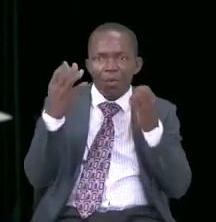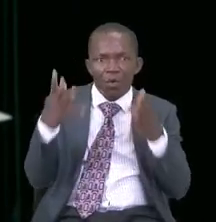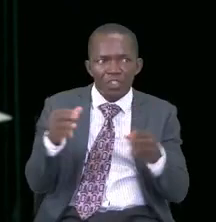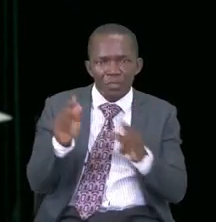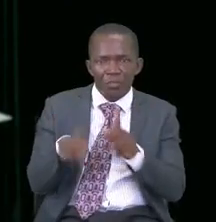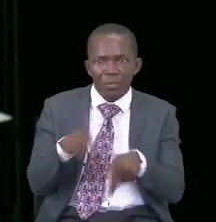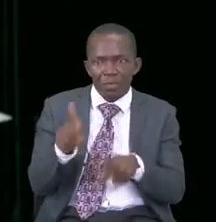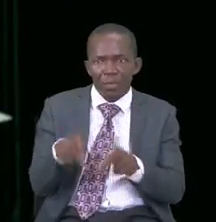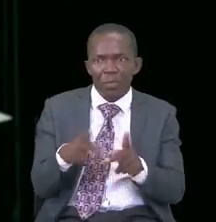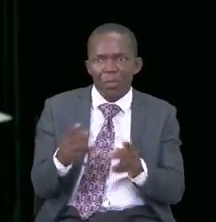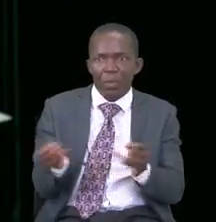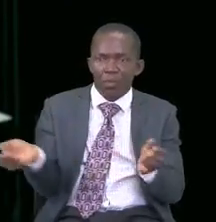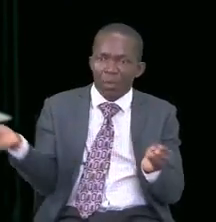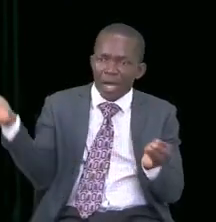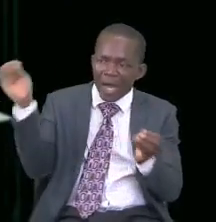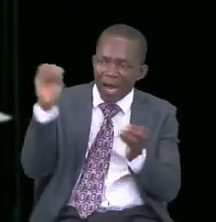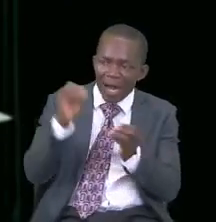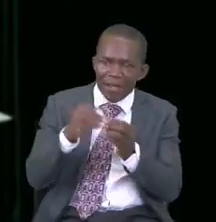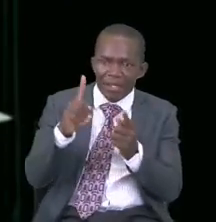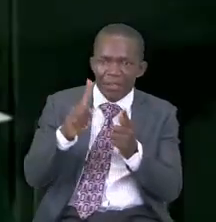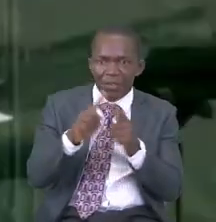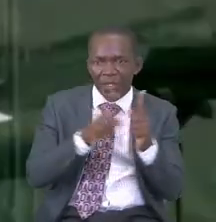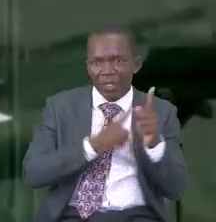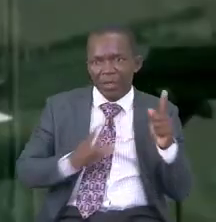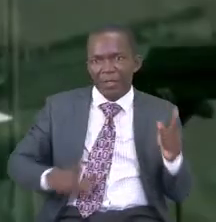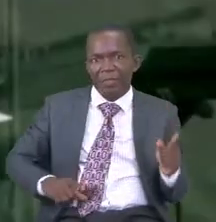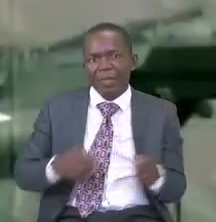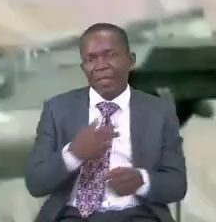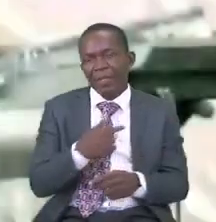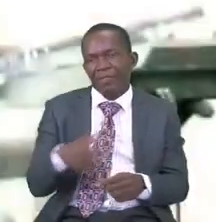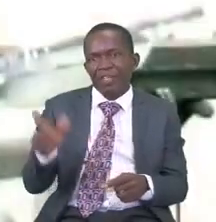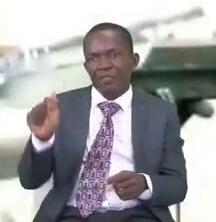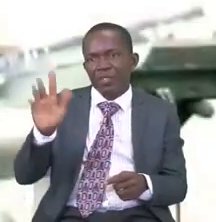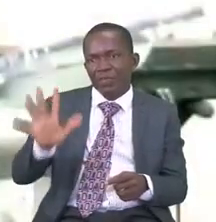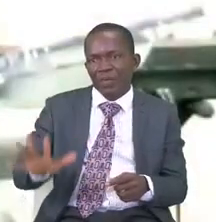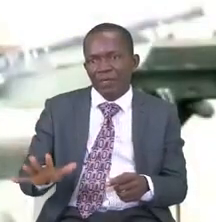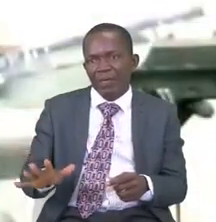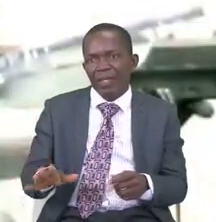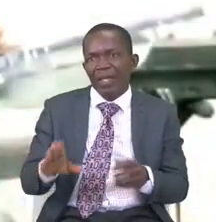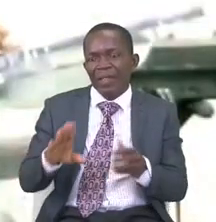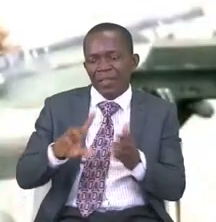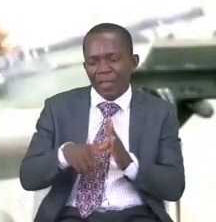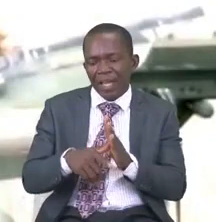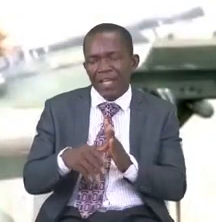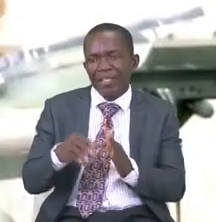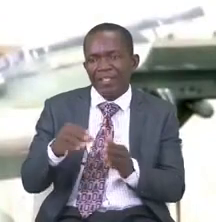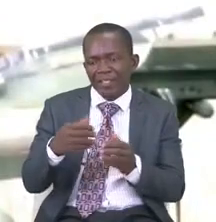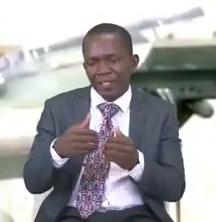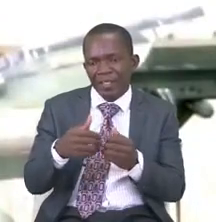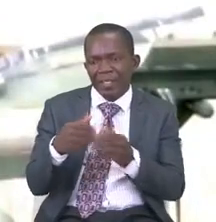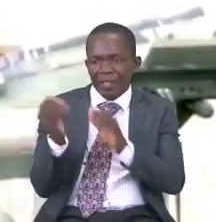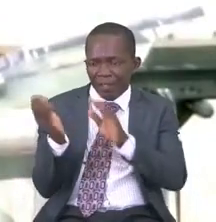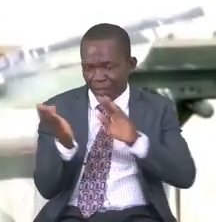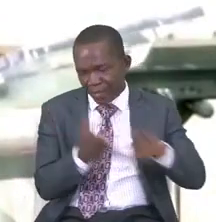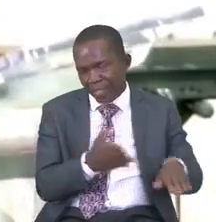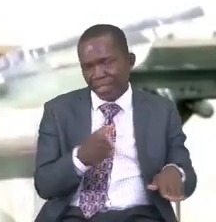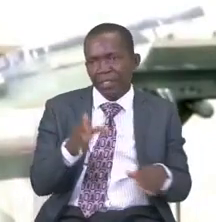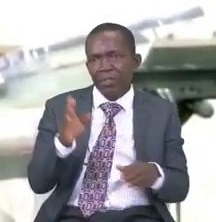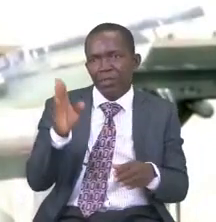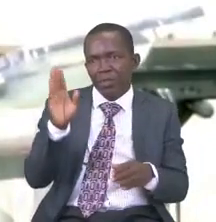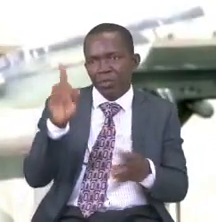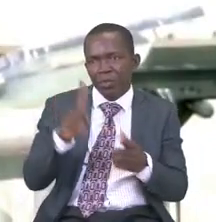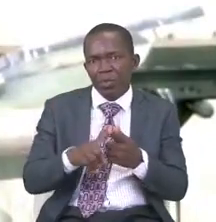added unto the Lord. Verse 25, then departed Barnabas to Tarsus for to seek